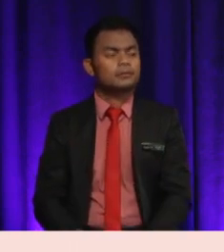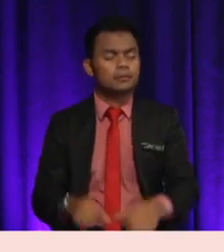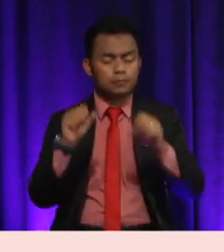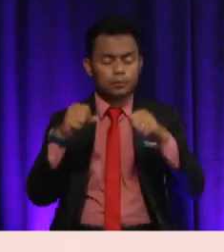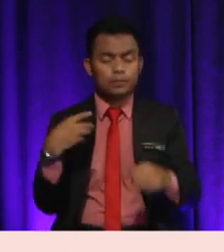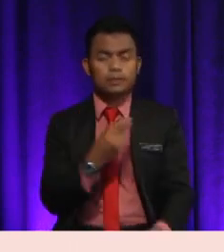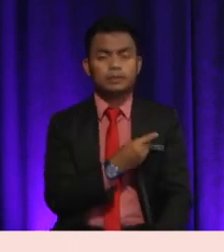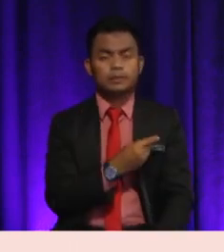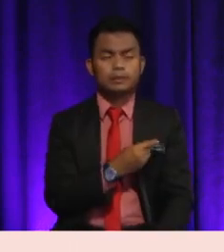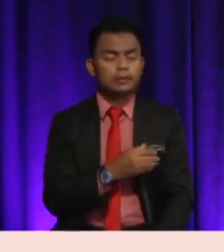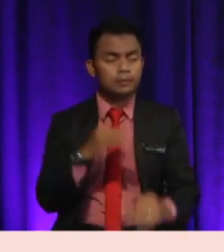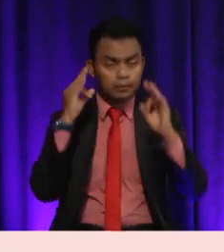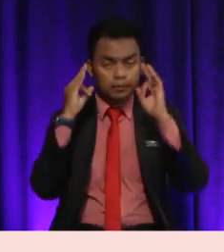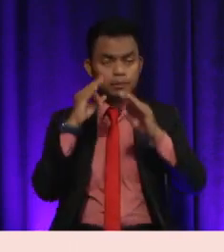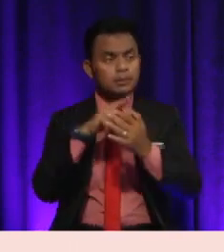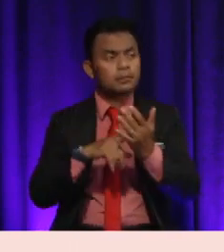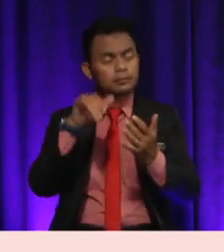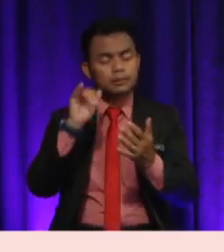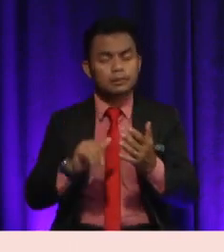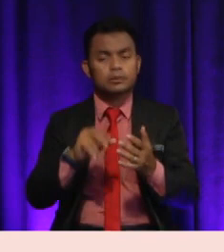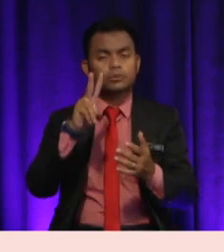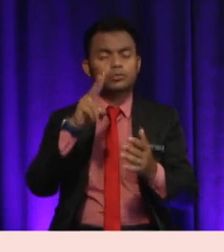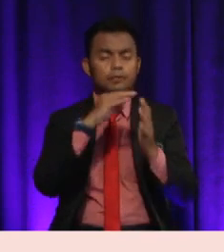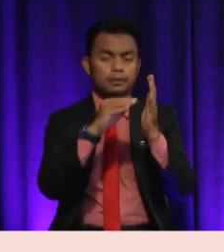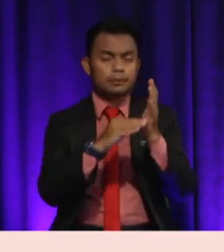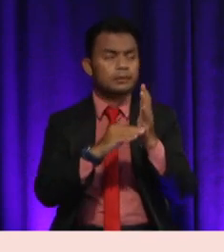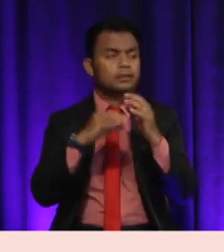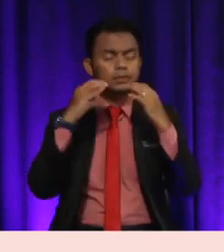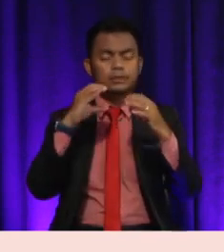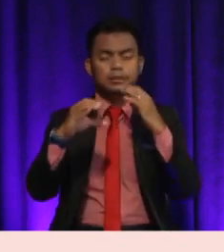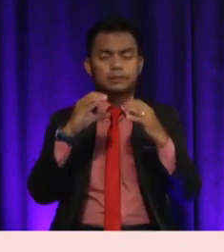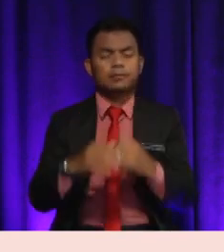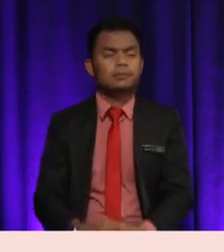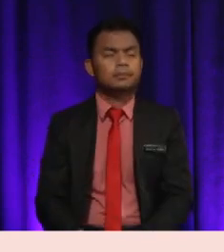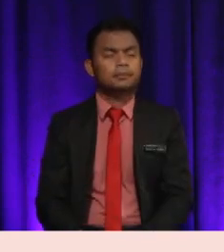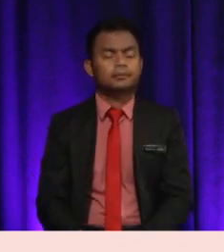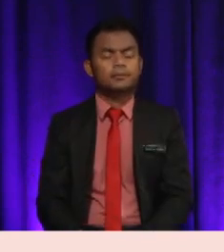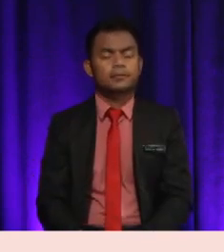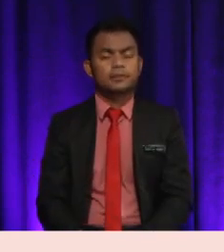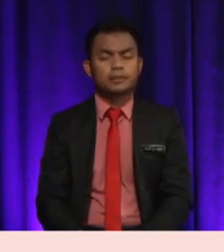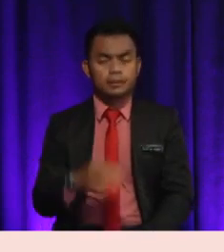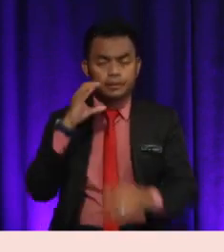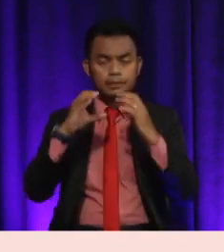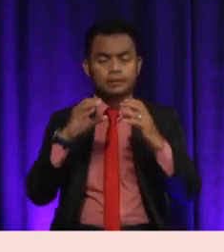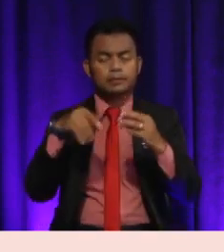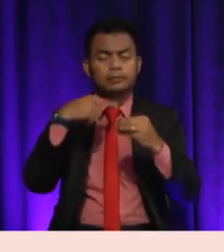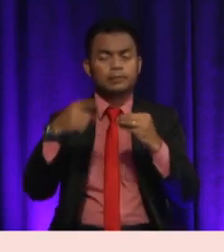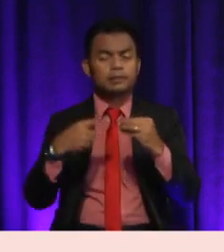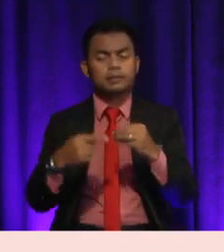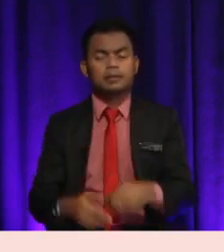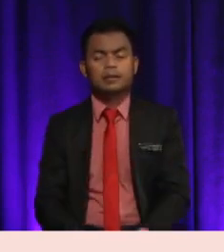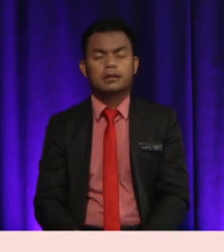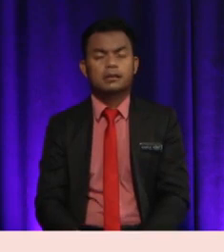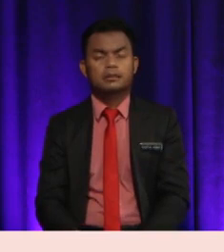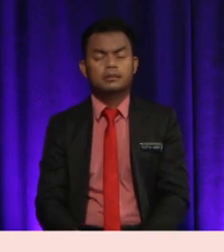what the two paragraphs mean? This paragraph tells about Lily's passion in photography